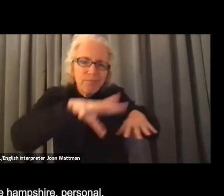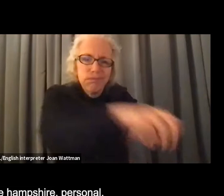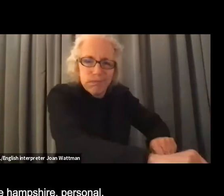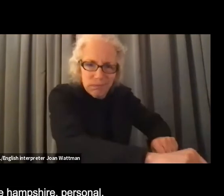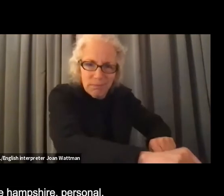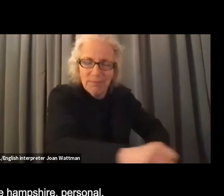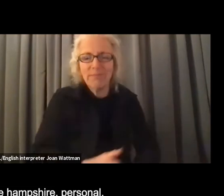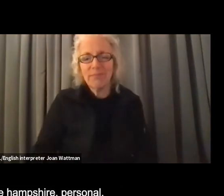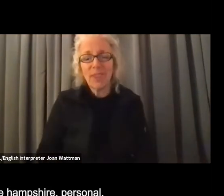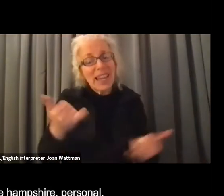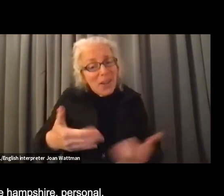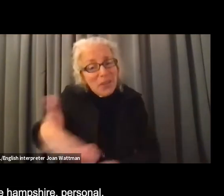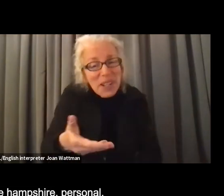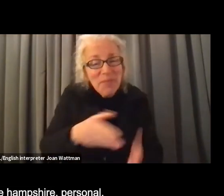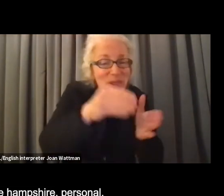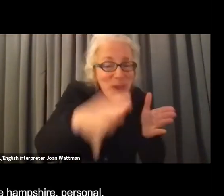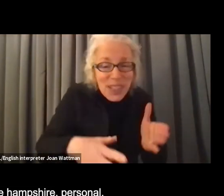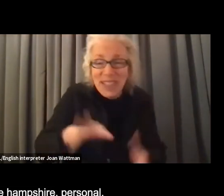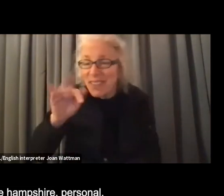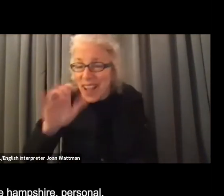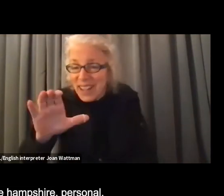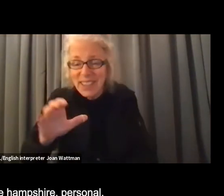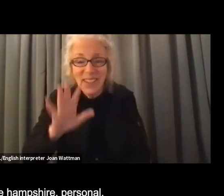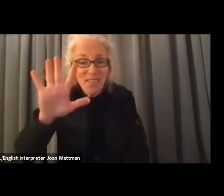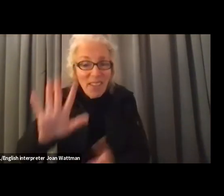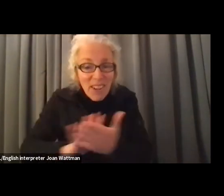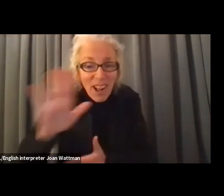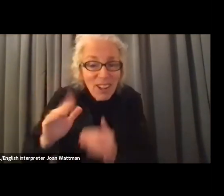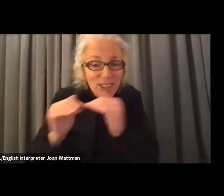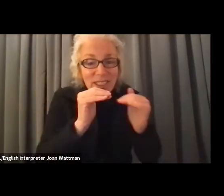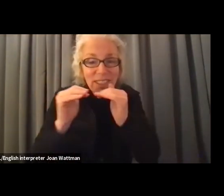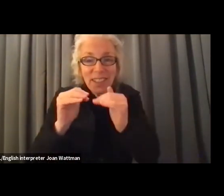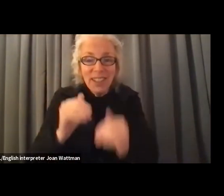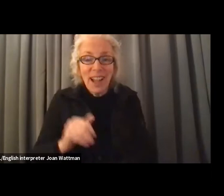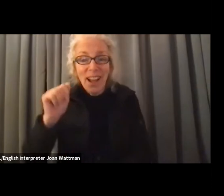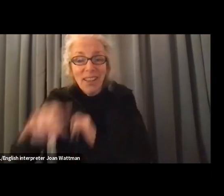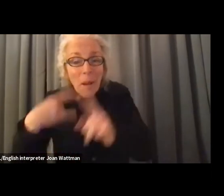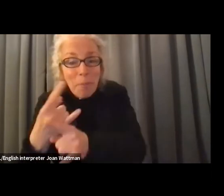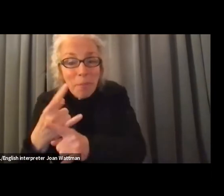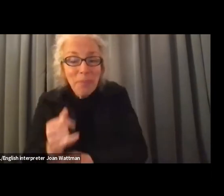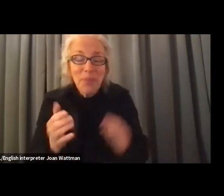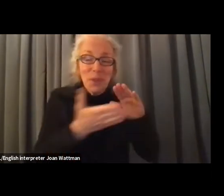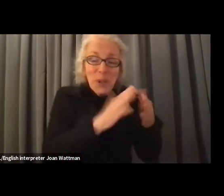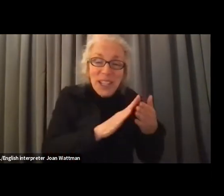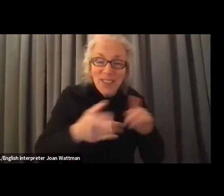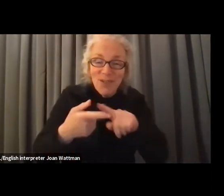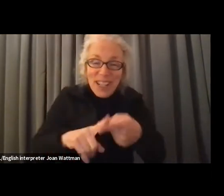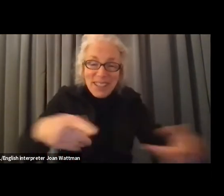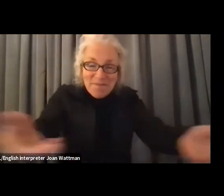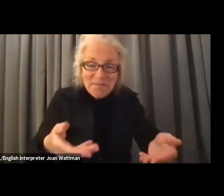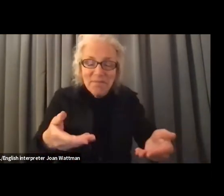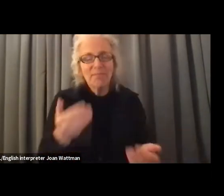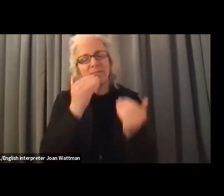Hampshire students, staff, faculty, our 5 college colleagues, alums, community, and friends. Thank